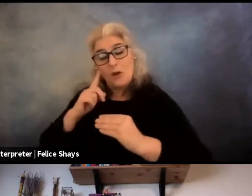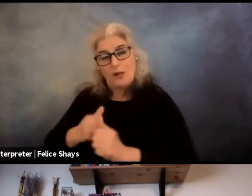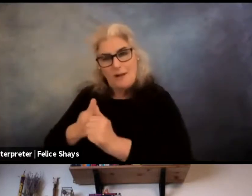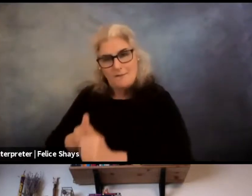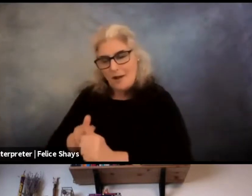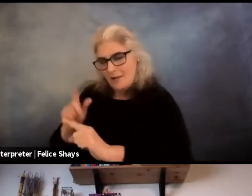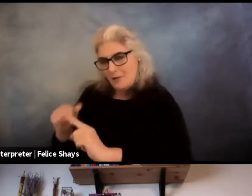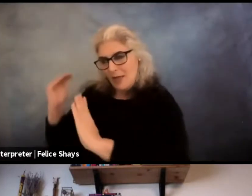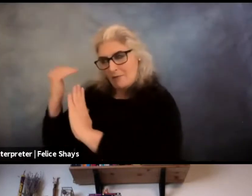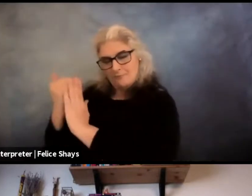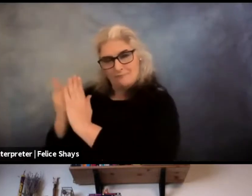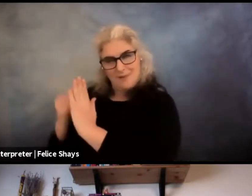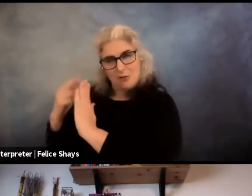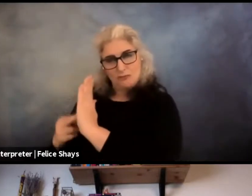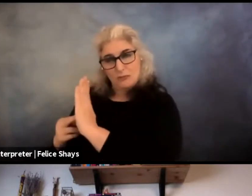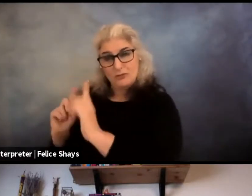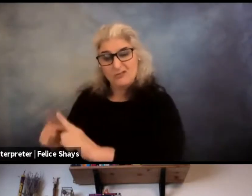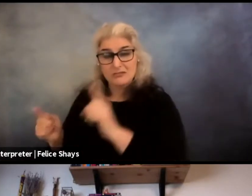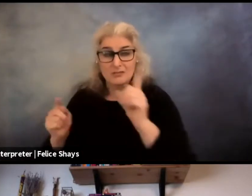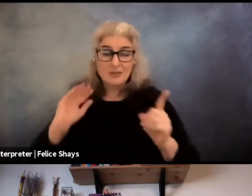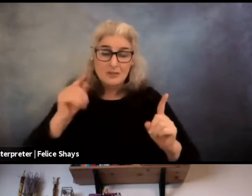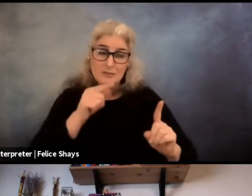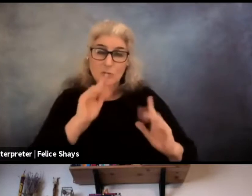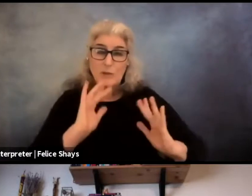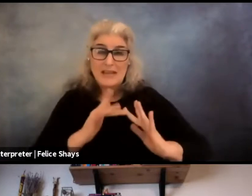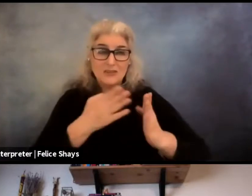spaces or seemingly public spaces,